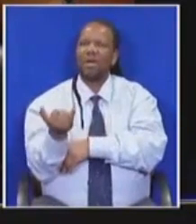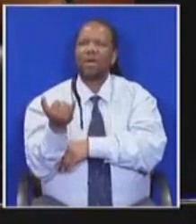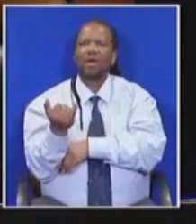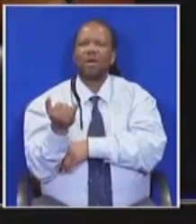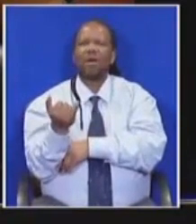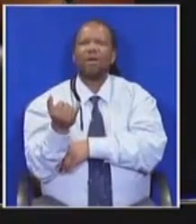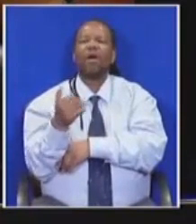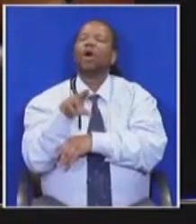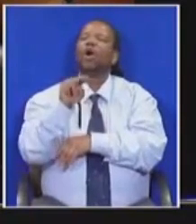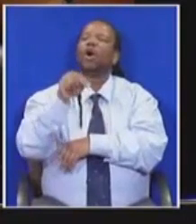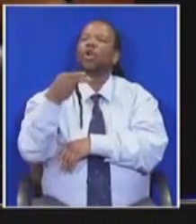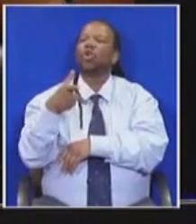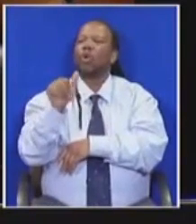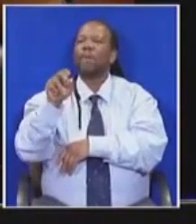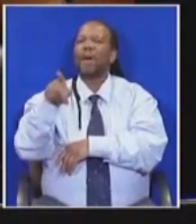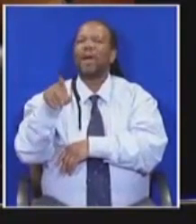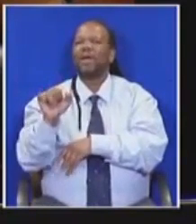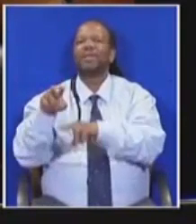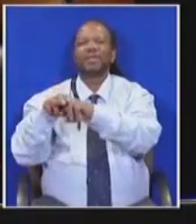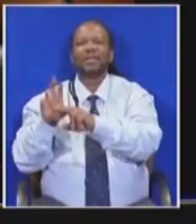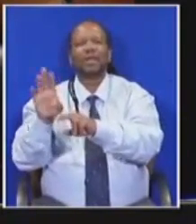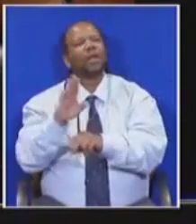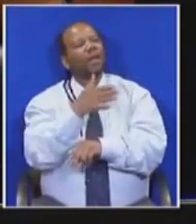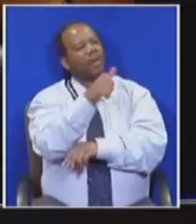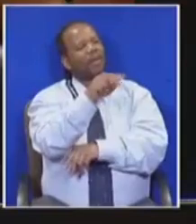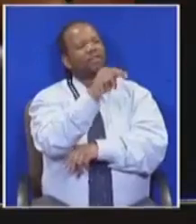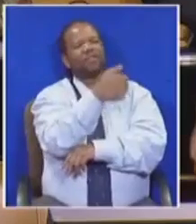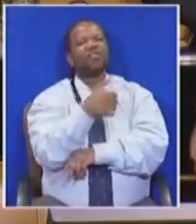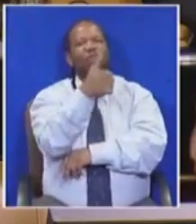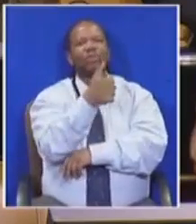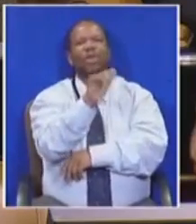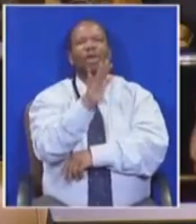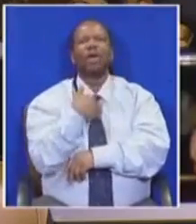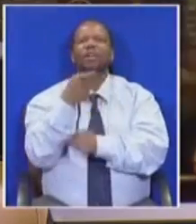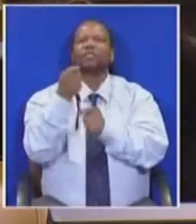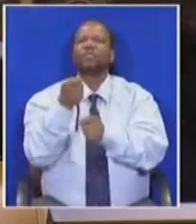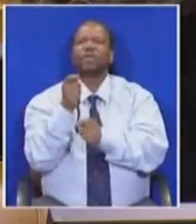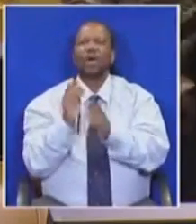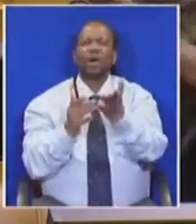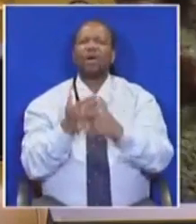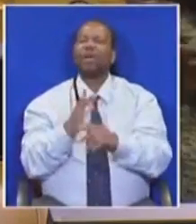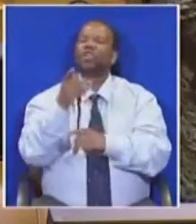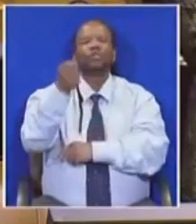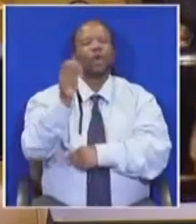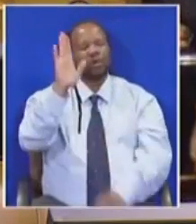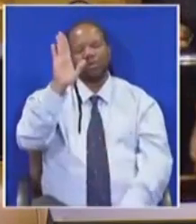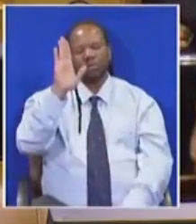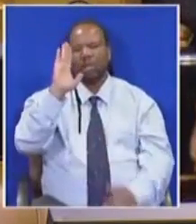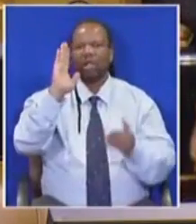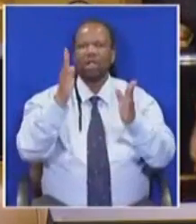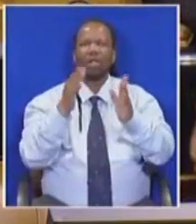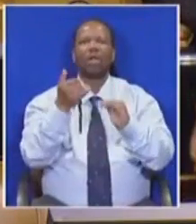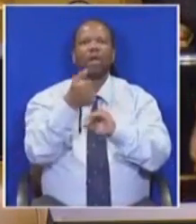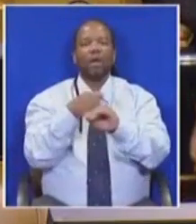Honorable Shope. Please take, rise, Honorable. Speaker, before Thank you you, allow... Honourable Speaker. Speaker, Our